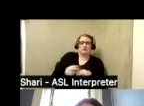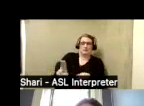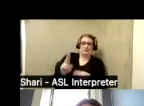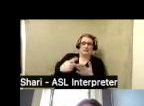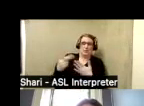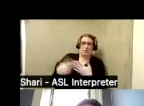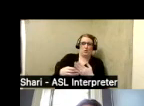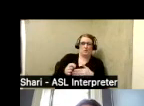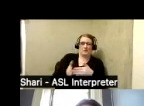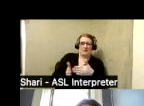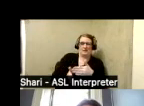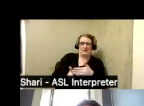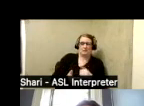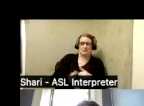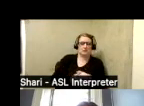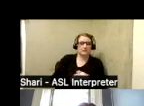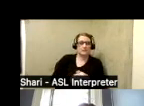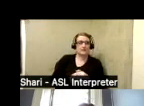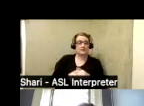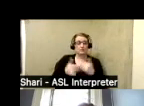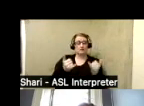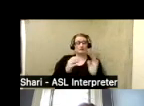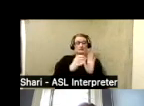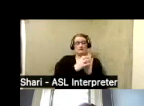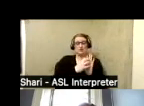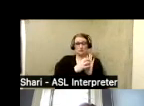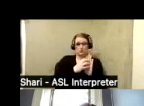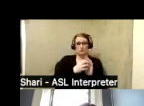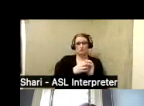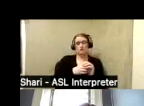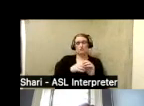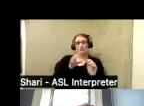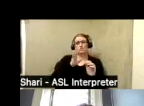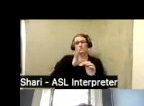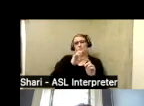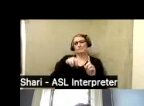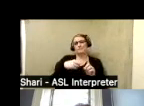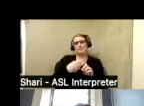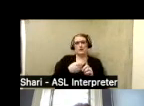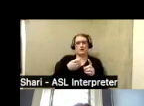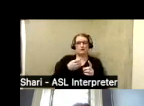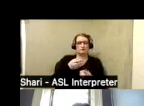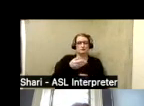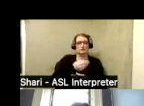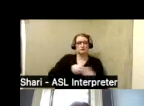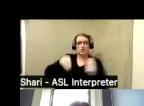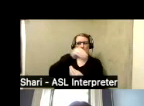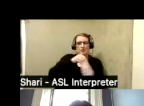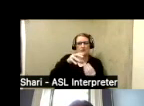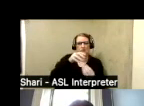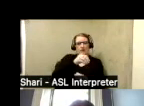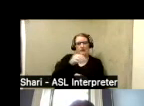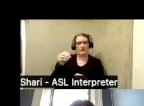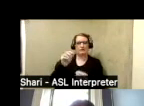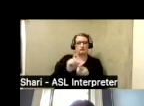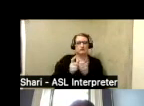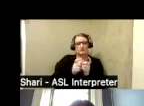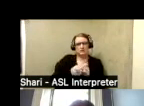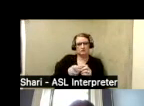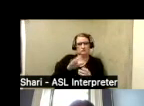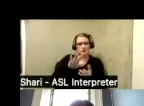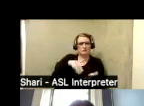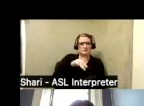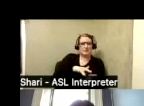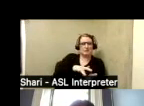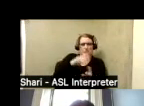end. So this section is on circulation and translation, which we take to be central concepts